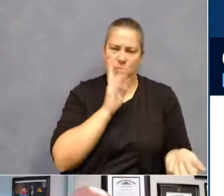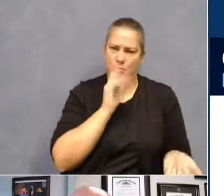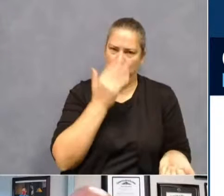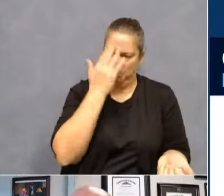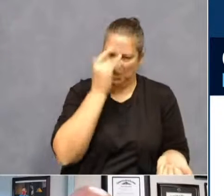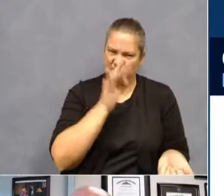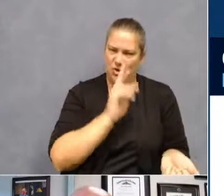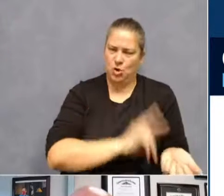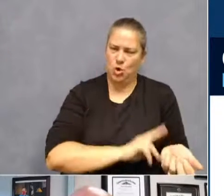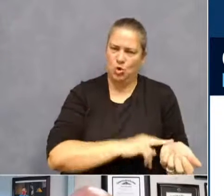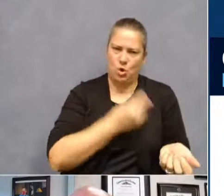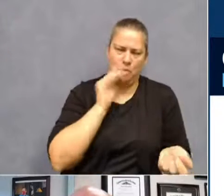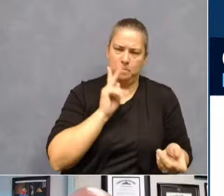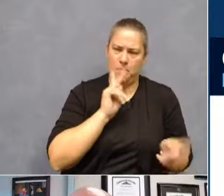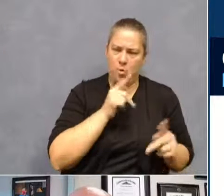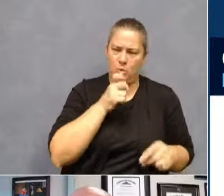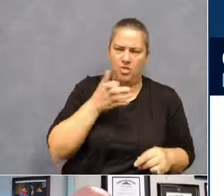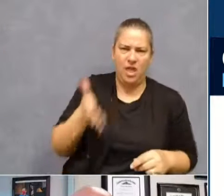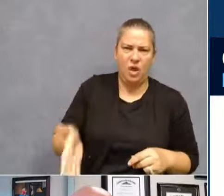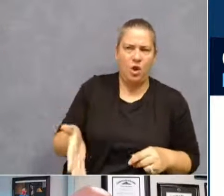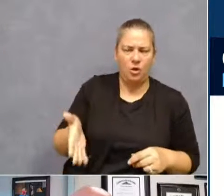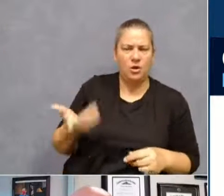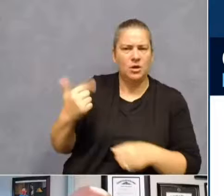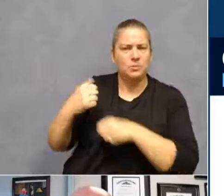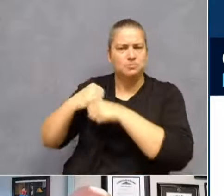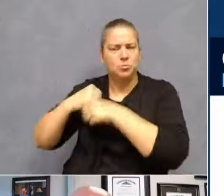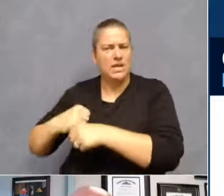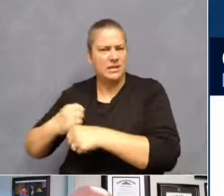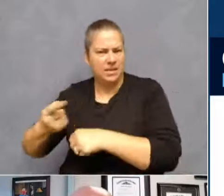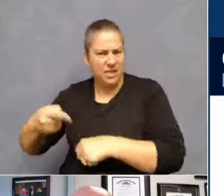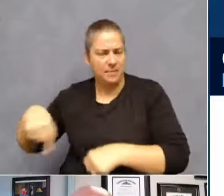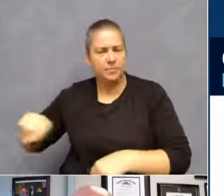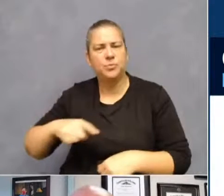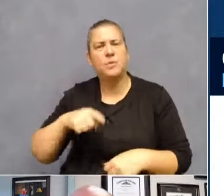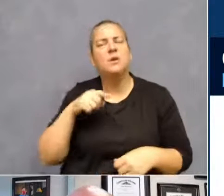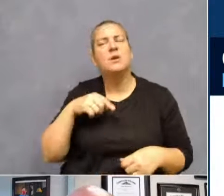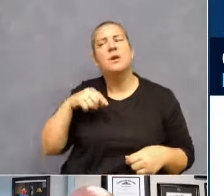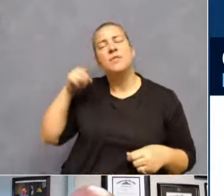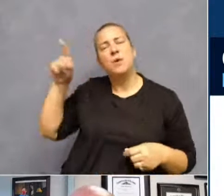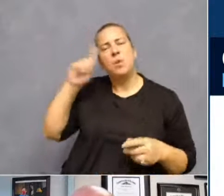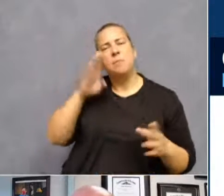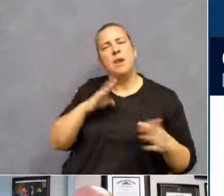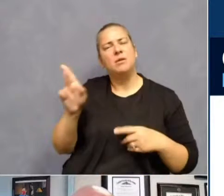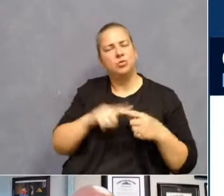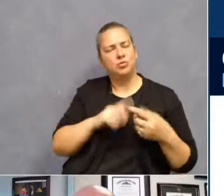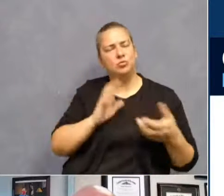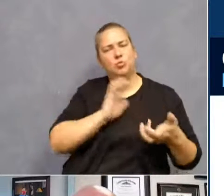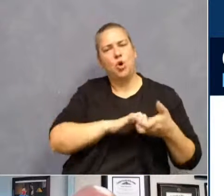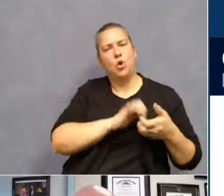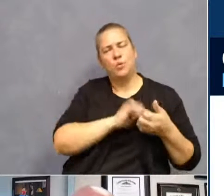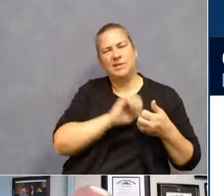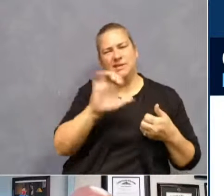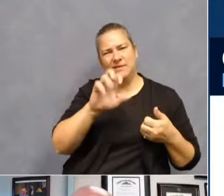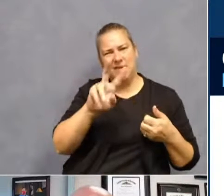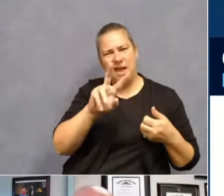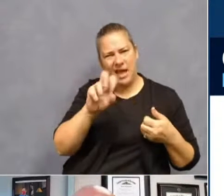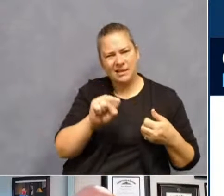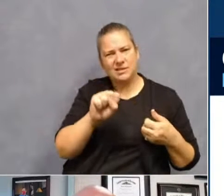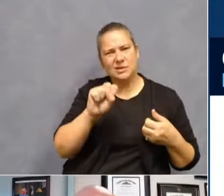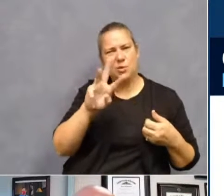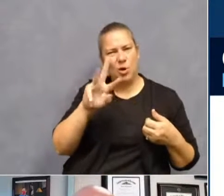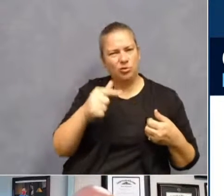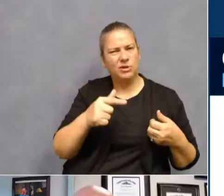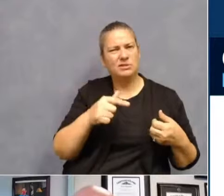with Walgreens and CVS, at least those two chain pharmacies, possibly more, in order to distribute the vaccine and administer